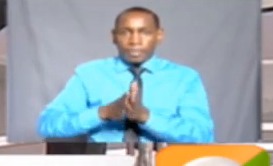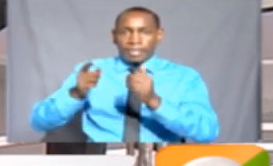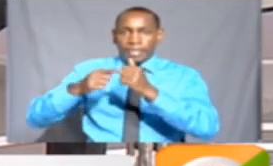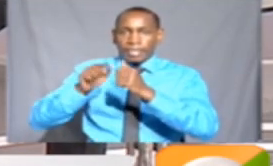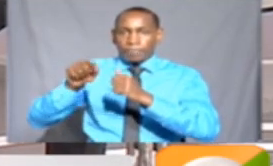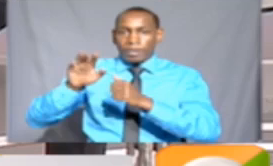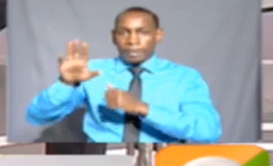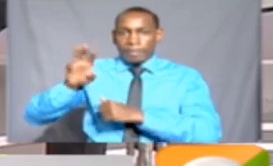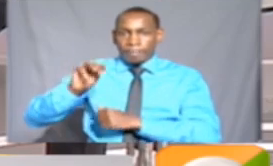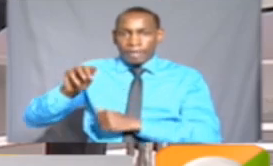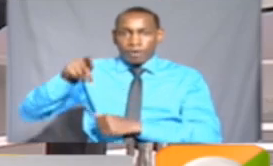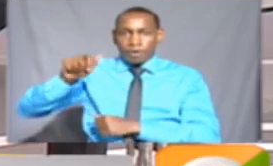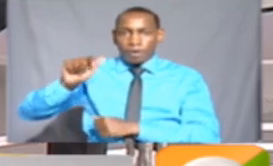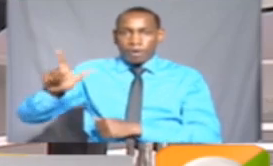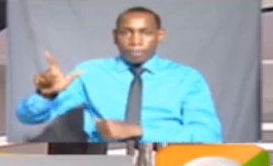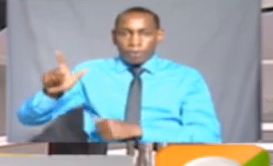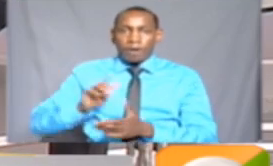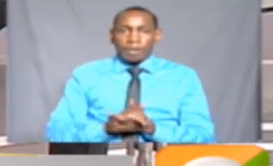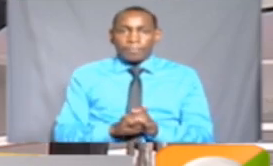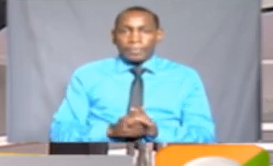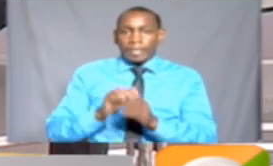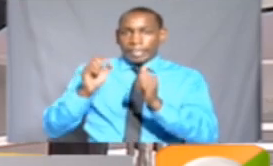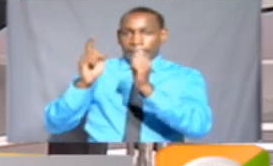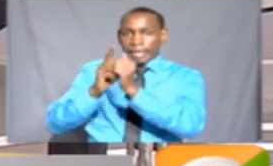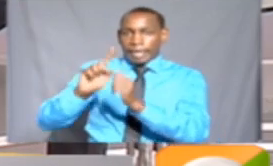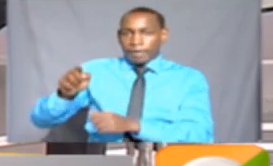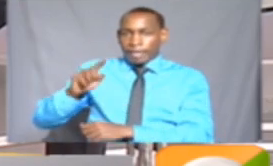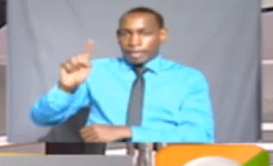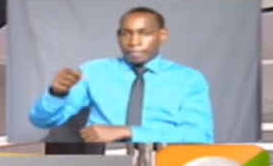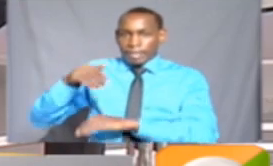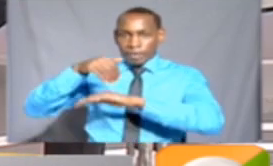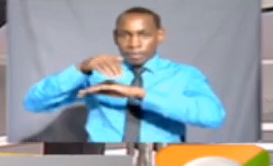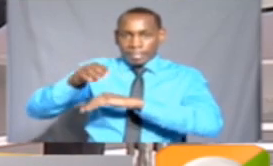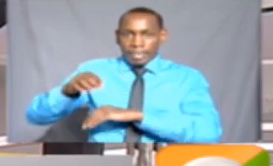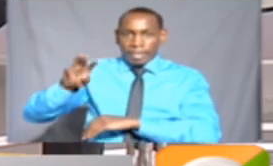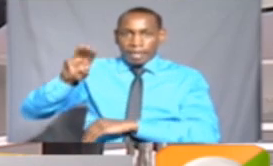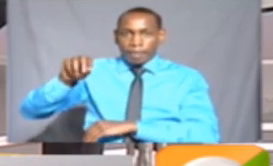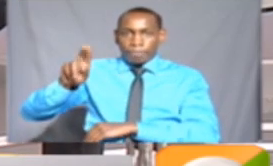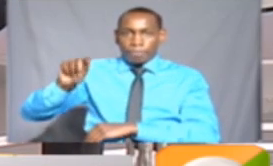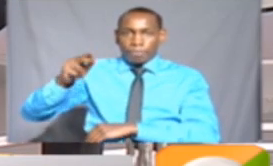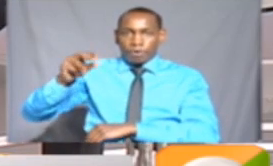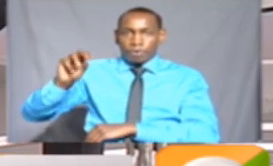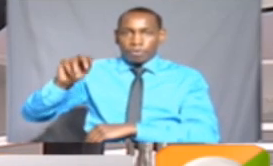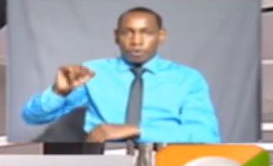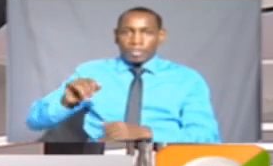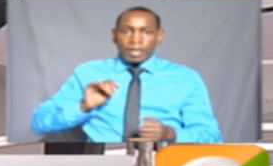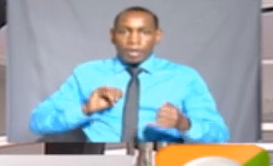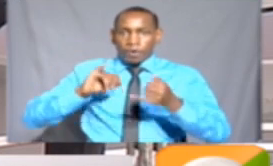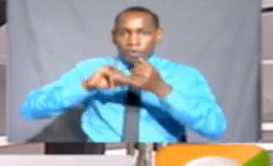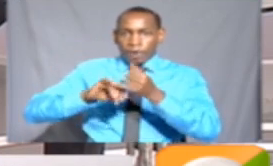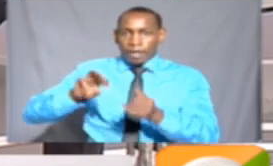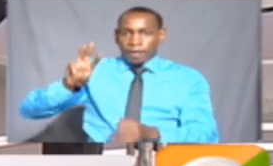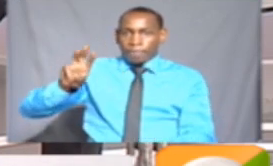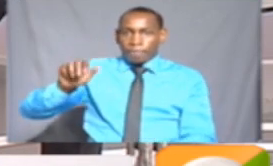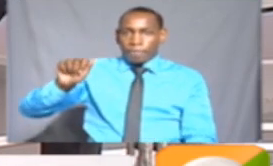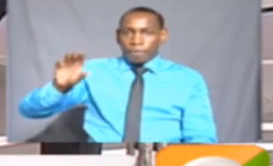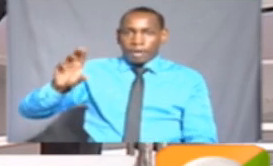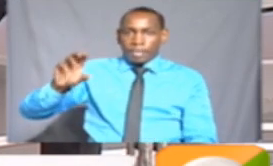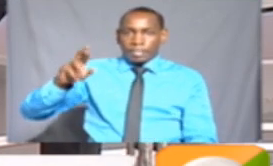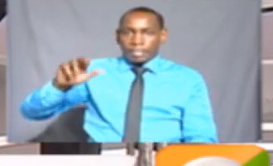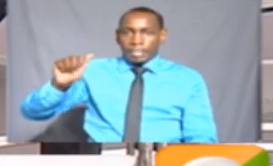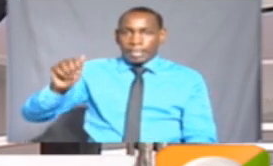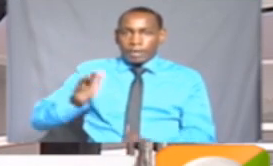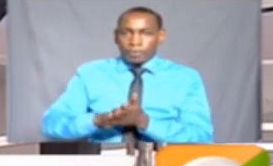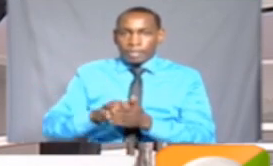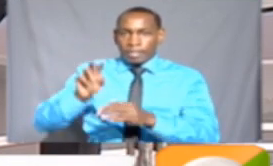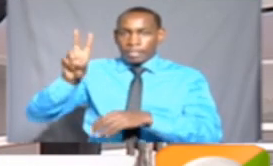shillings to Paul Mutunga Mutungi. 11 million was sent to Hannah Mudoni Kariuki, who is the spouse of Washira. And 2 million shillings